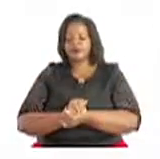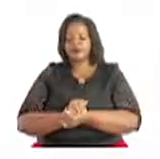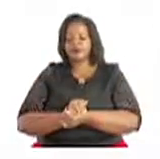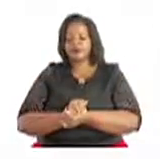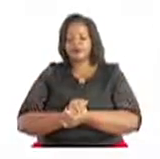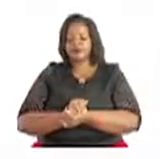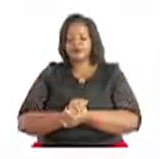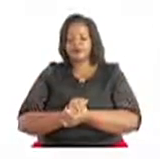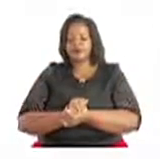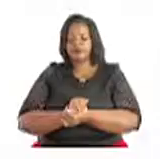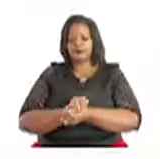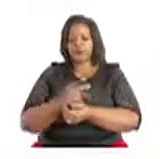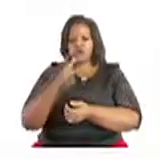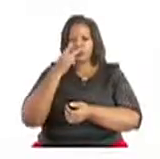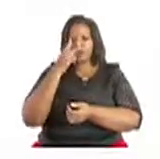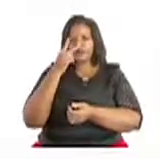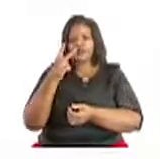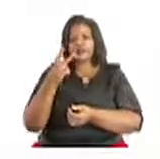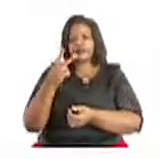you can see that